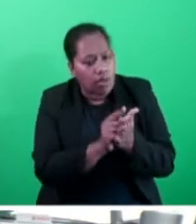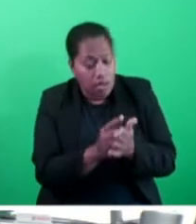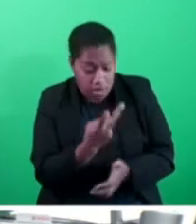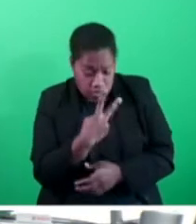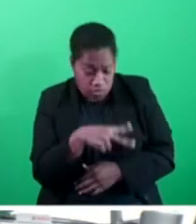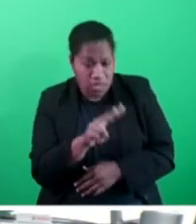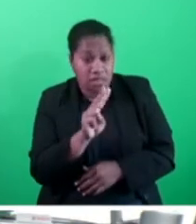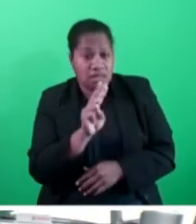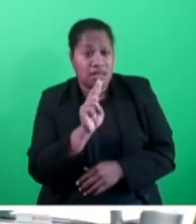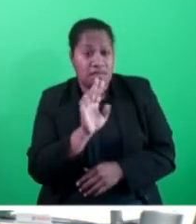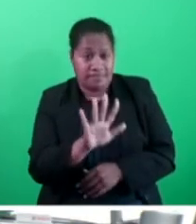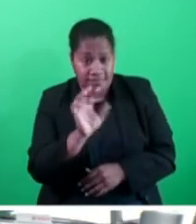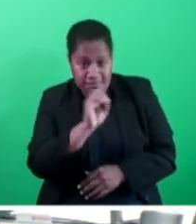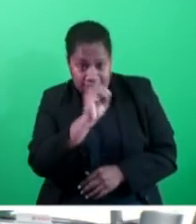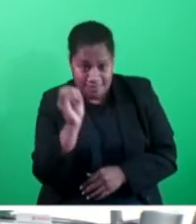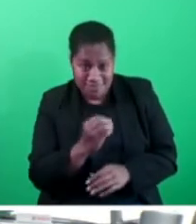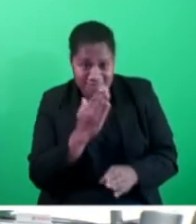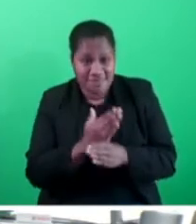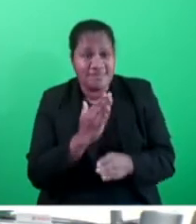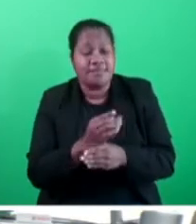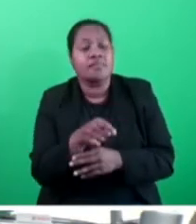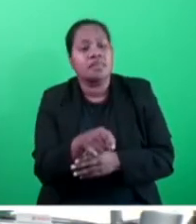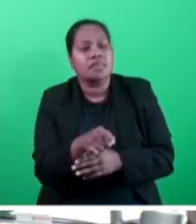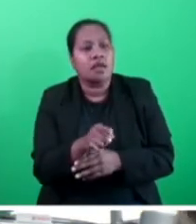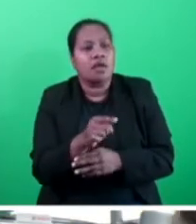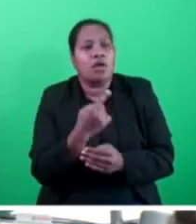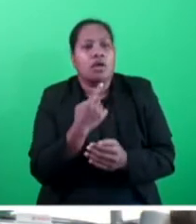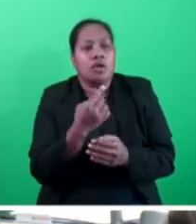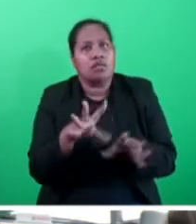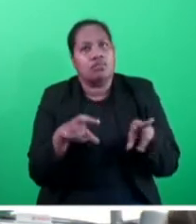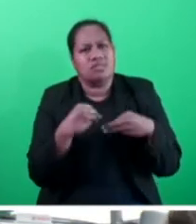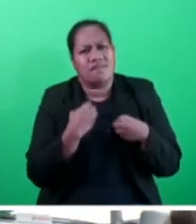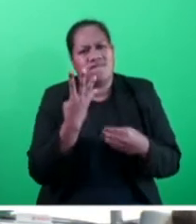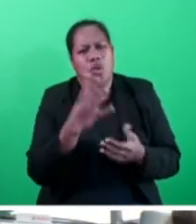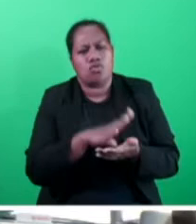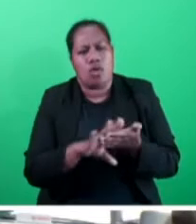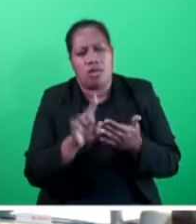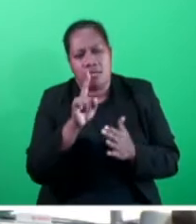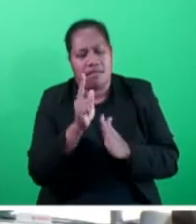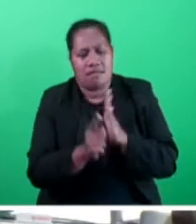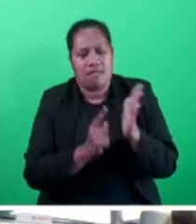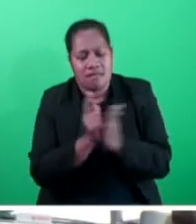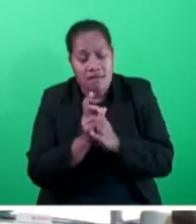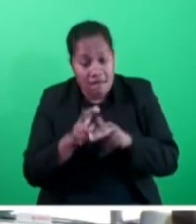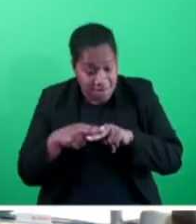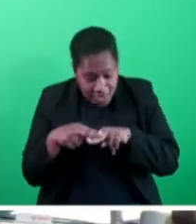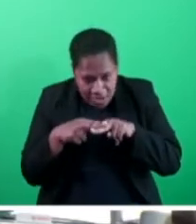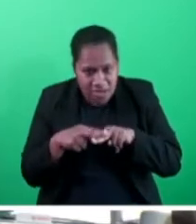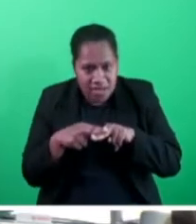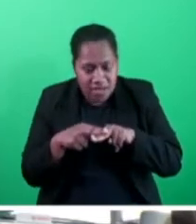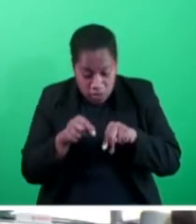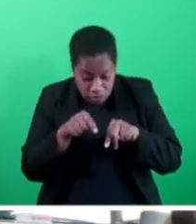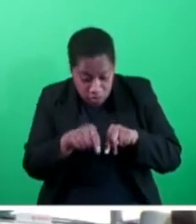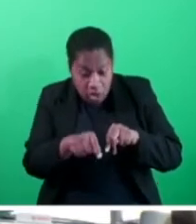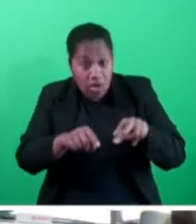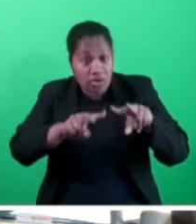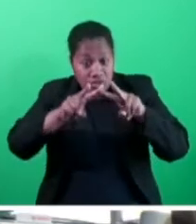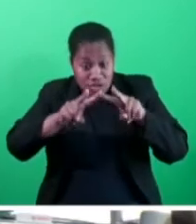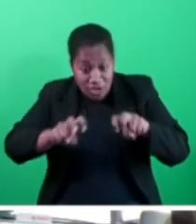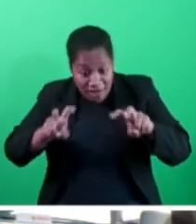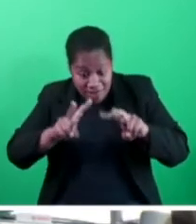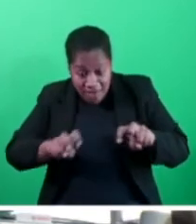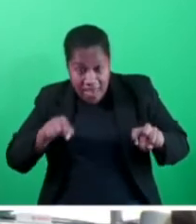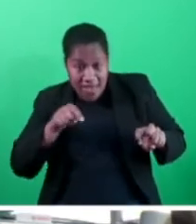workers are already earning a wage rate of $4 an hour in Fiji. Mr. Speaker said this survey shows that